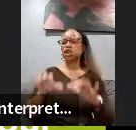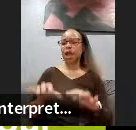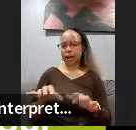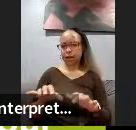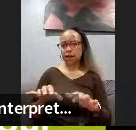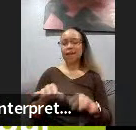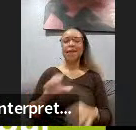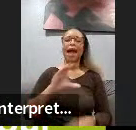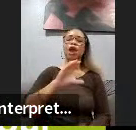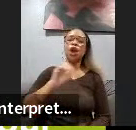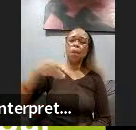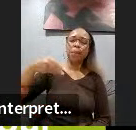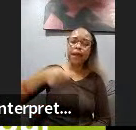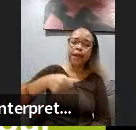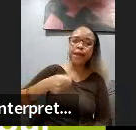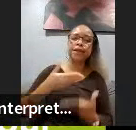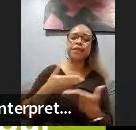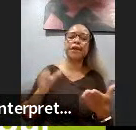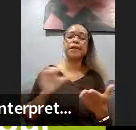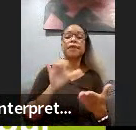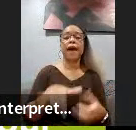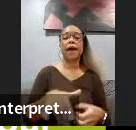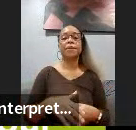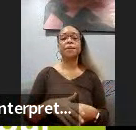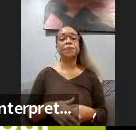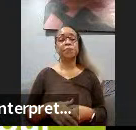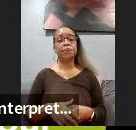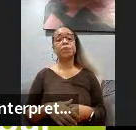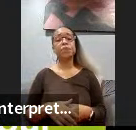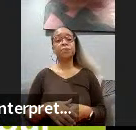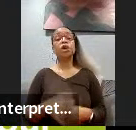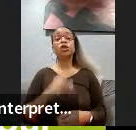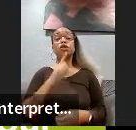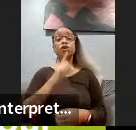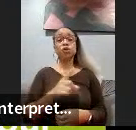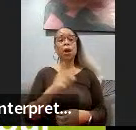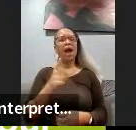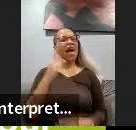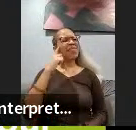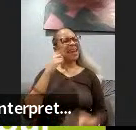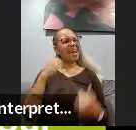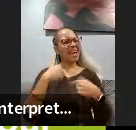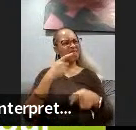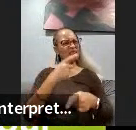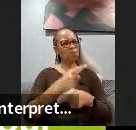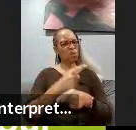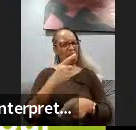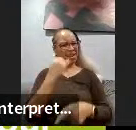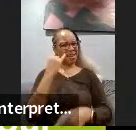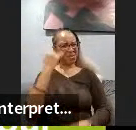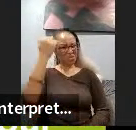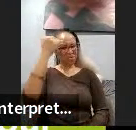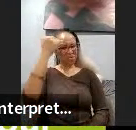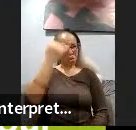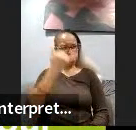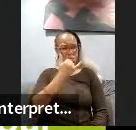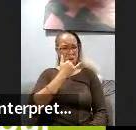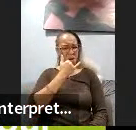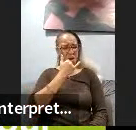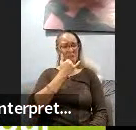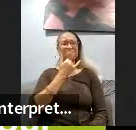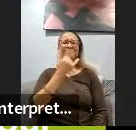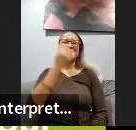sort of thing if you're insured. Sure. And what I put in the chat, I think I have this right. If somebody knows this to be wrong, please jump in